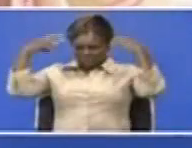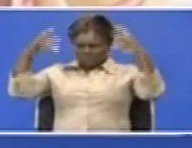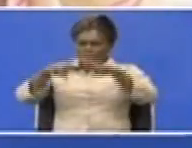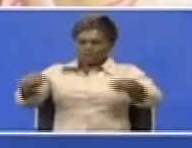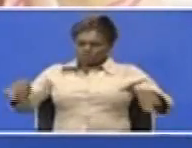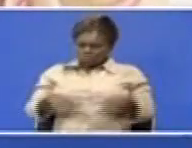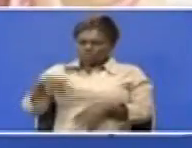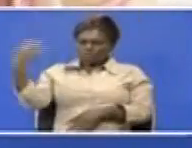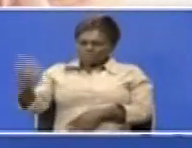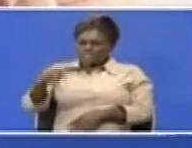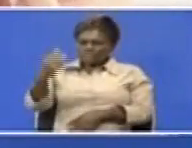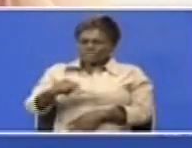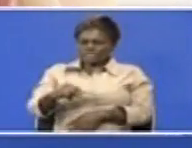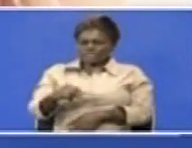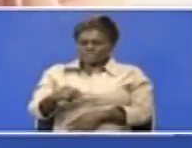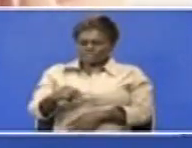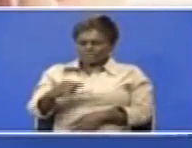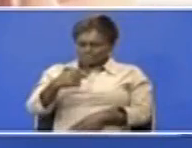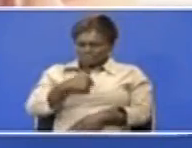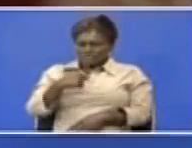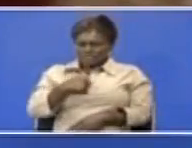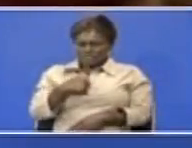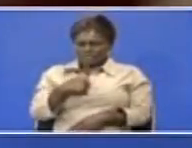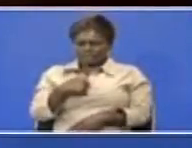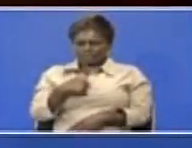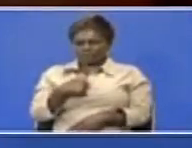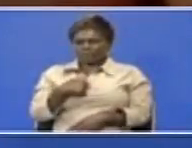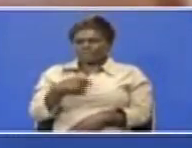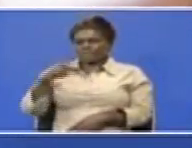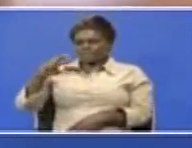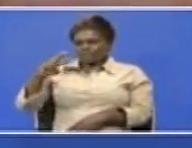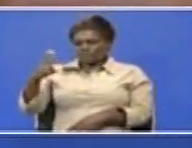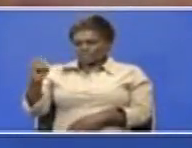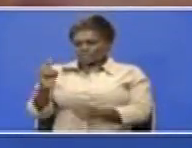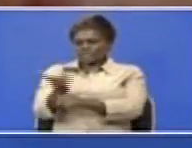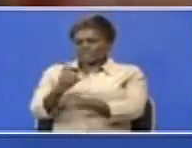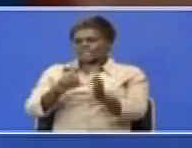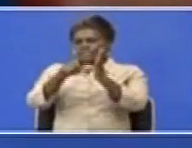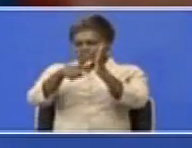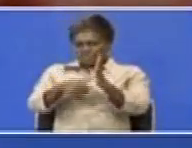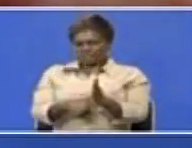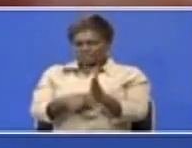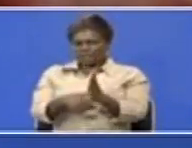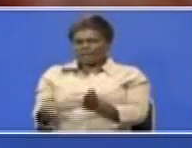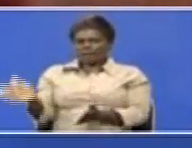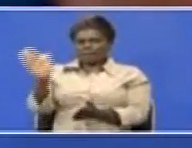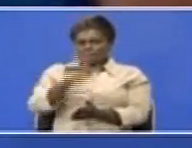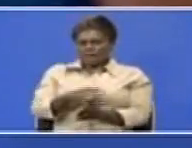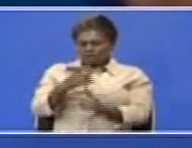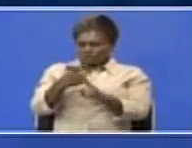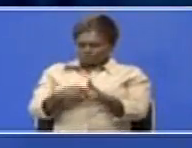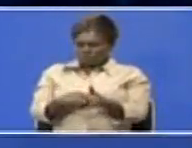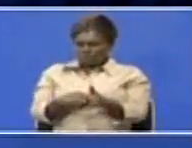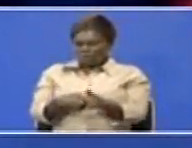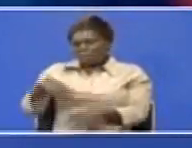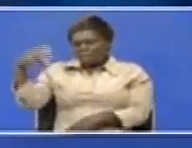Kinigonga kwa bafu, kinigonga mangumi. 20 seconds later, a bloody Kawira reemerged from what seemed to be